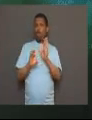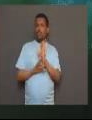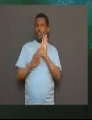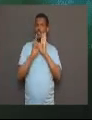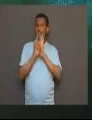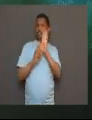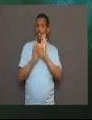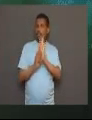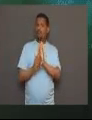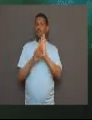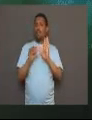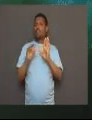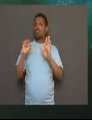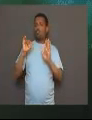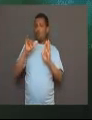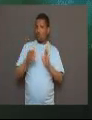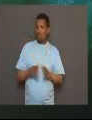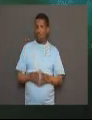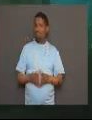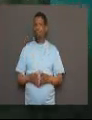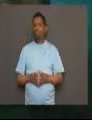conventional signs and symbols.